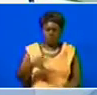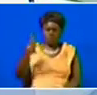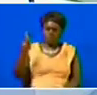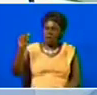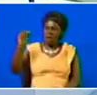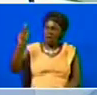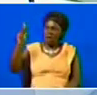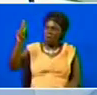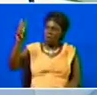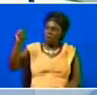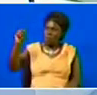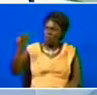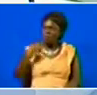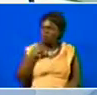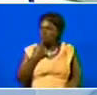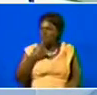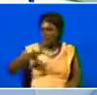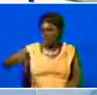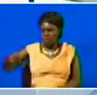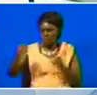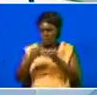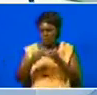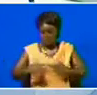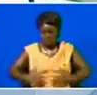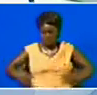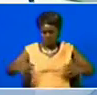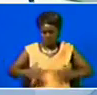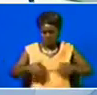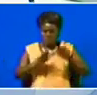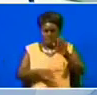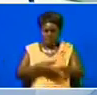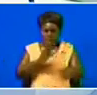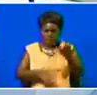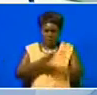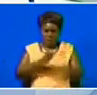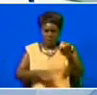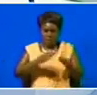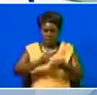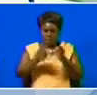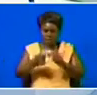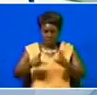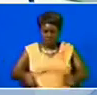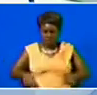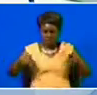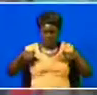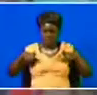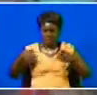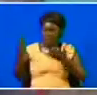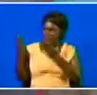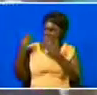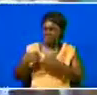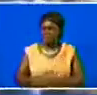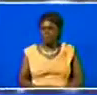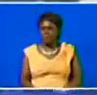refugee camp in the county of Turkana, where she encountered some refugee tailors who are rewriting their life stories. Take a look.